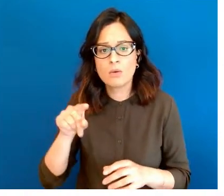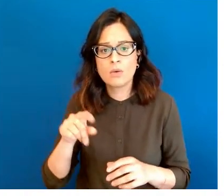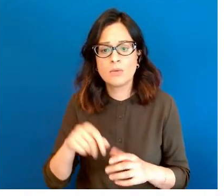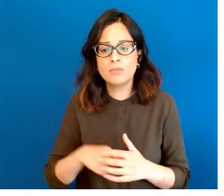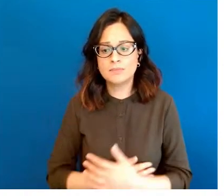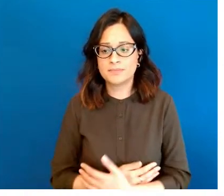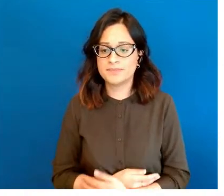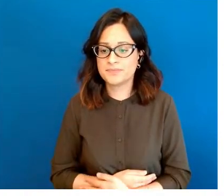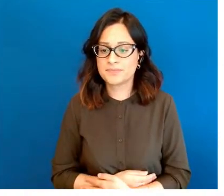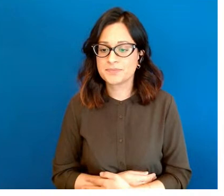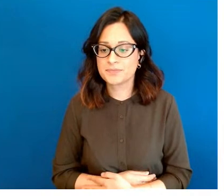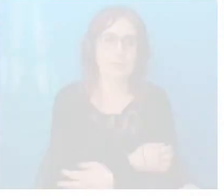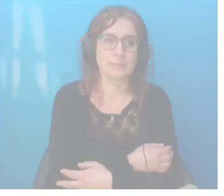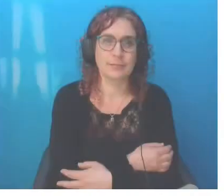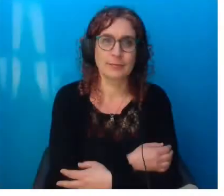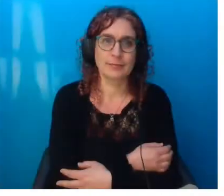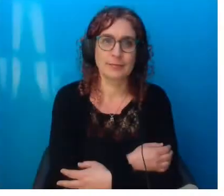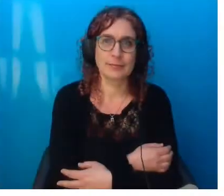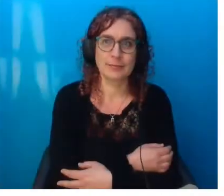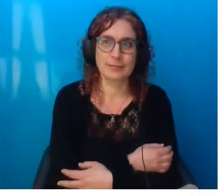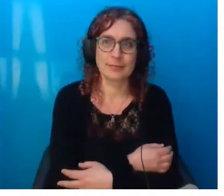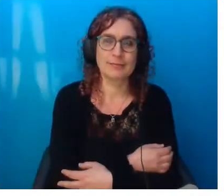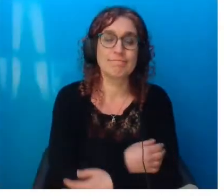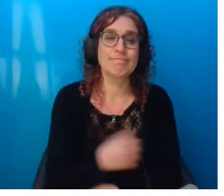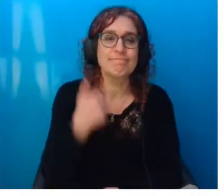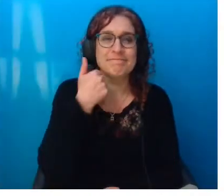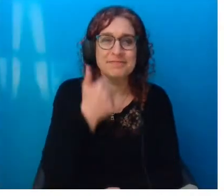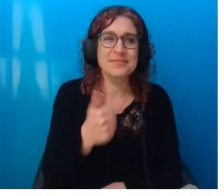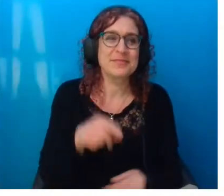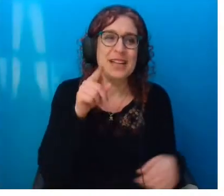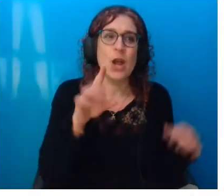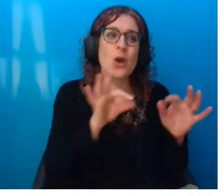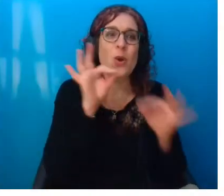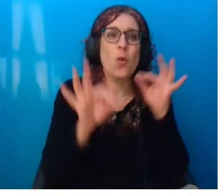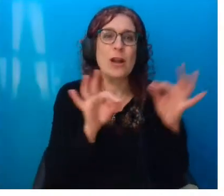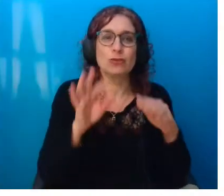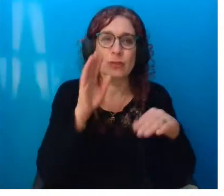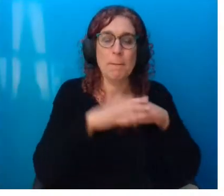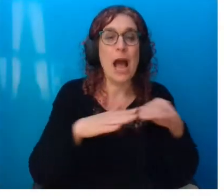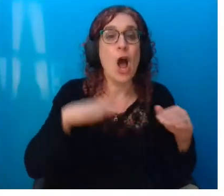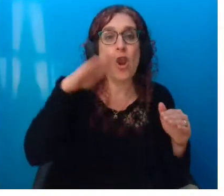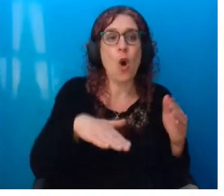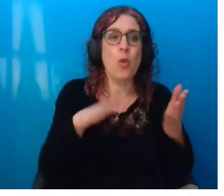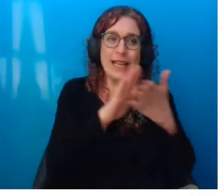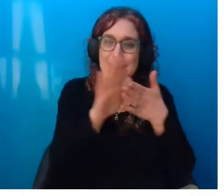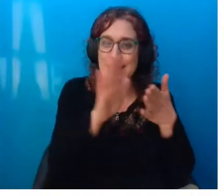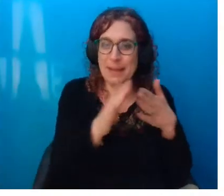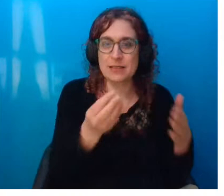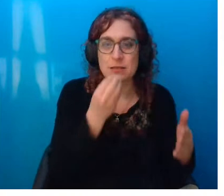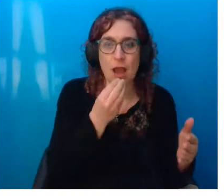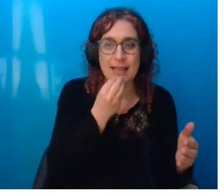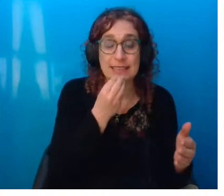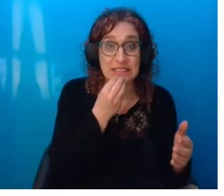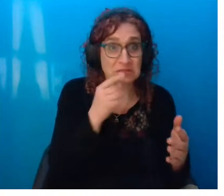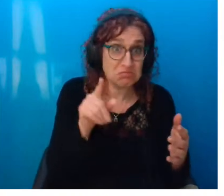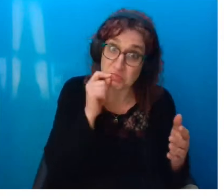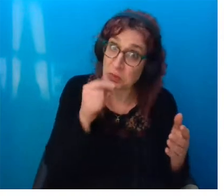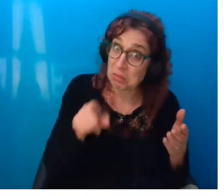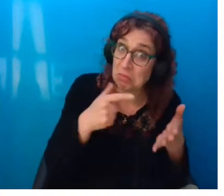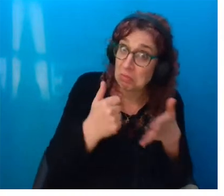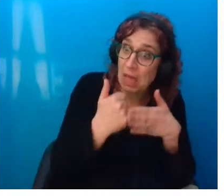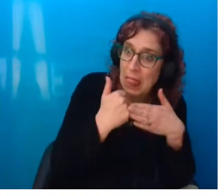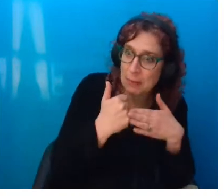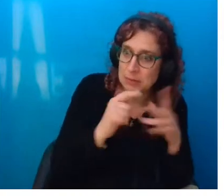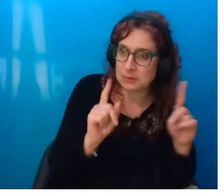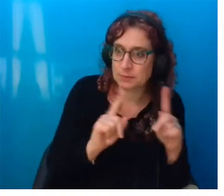histamine diet. Questioning if an antihistamine is not helping, is there any point of low histamine diets? I'm